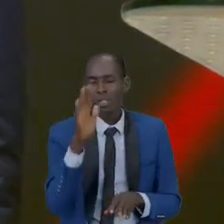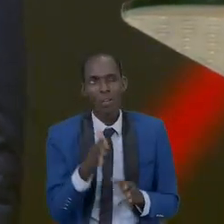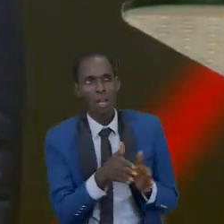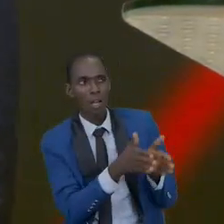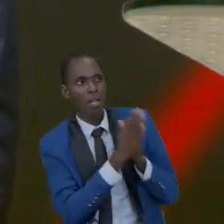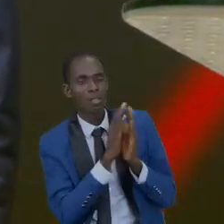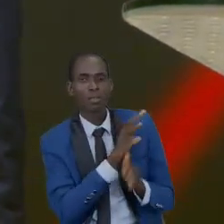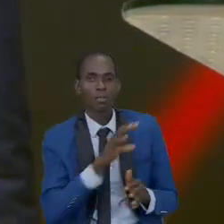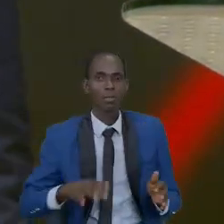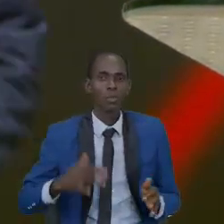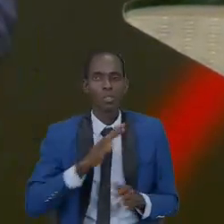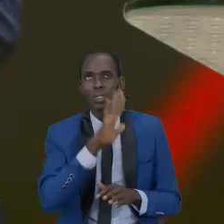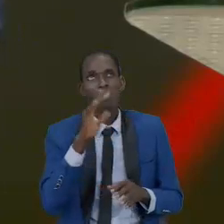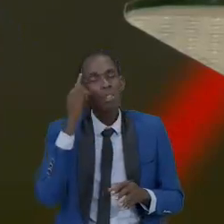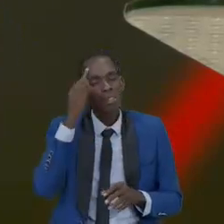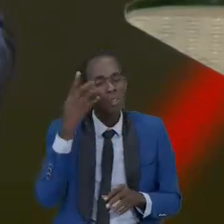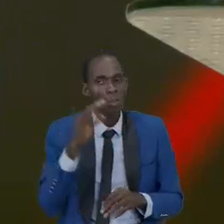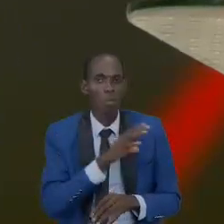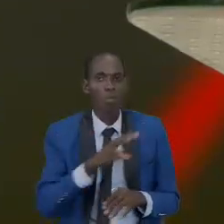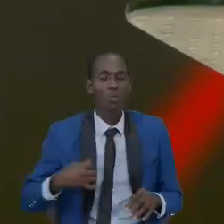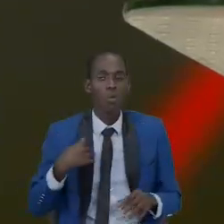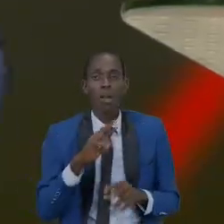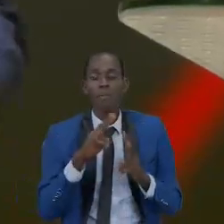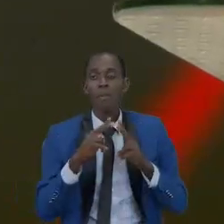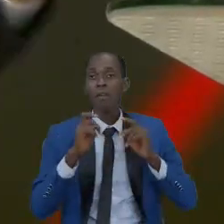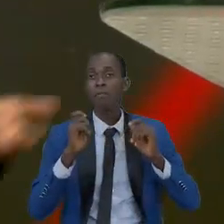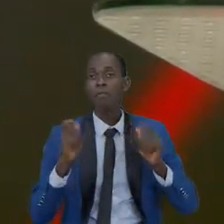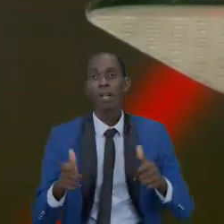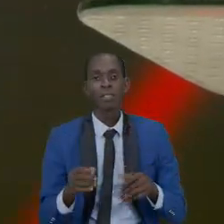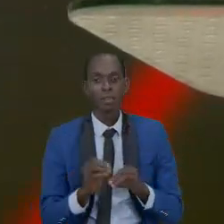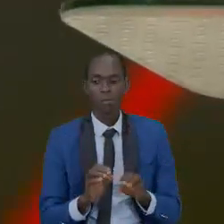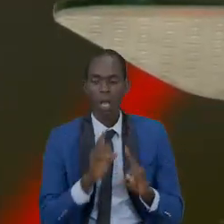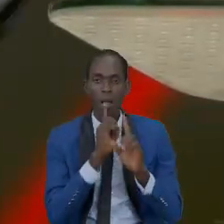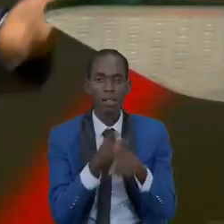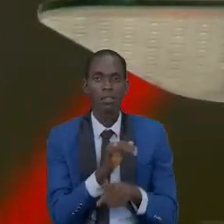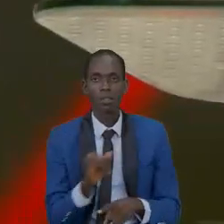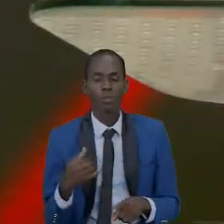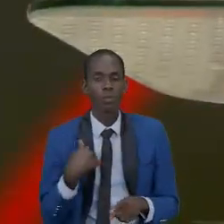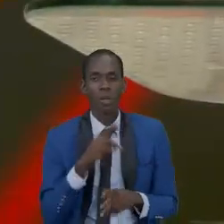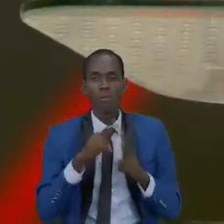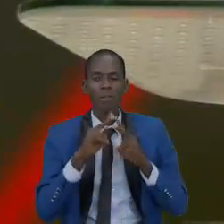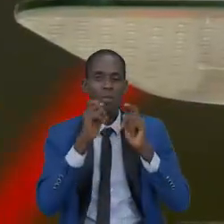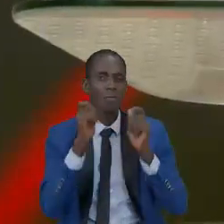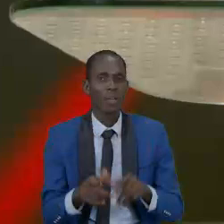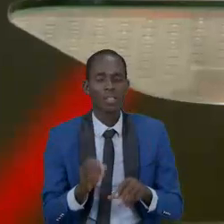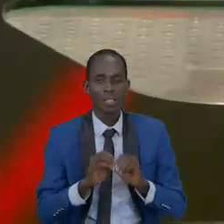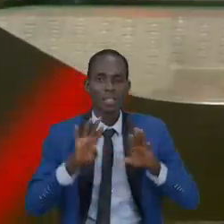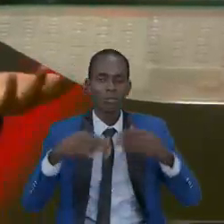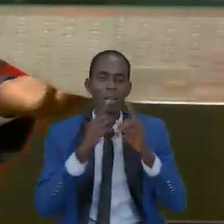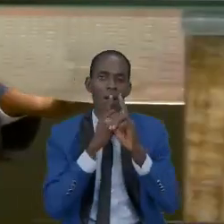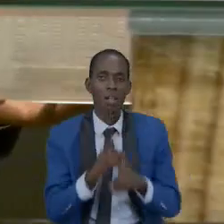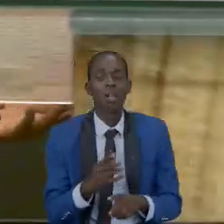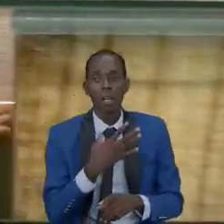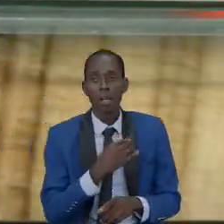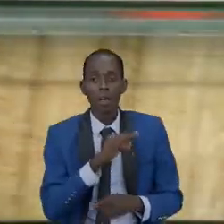Christ. We never think of Christ. We're too fast in reacting. We're too fast in responding. And when